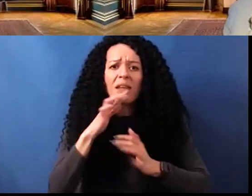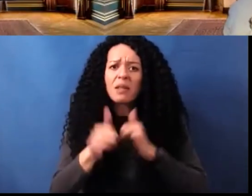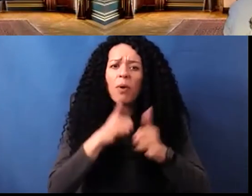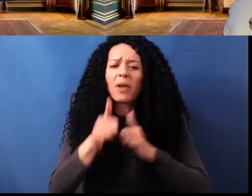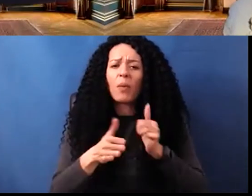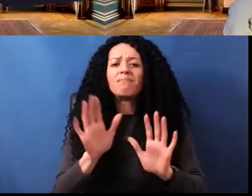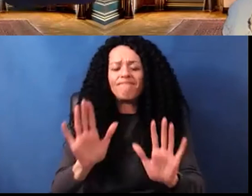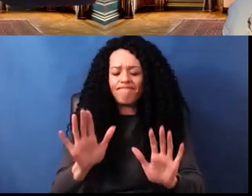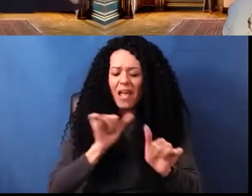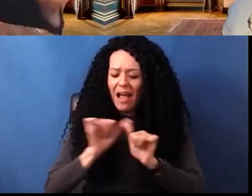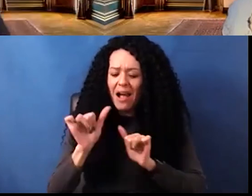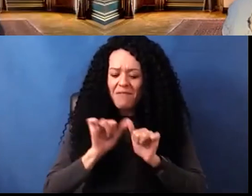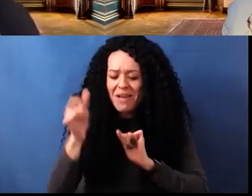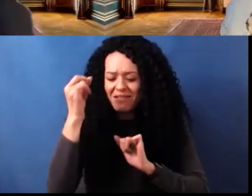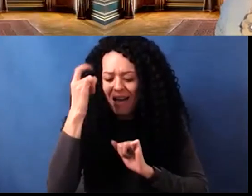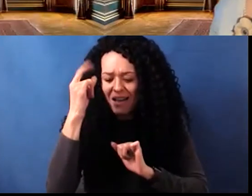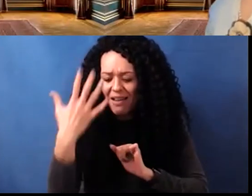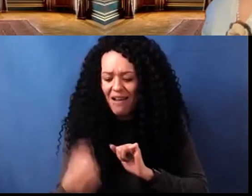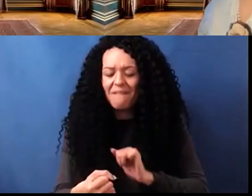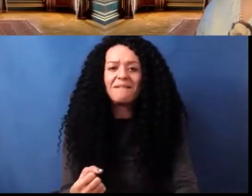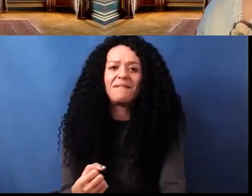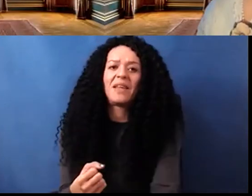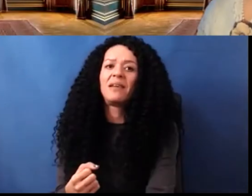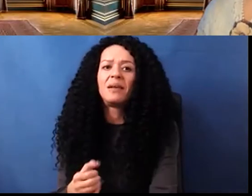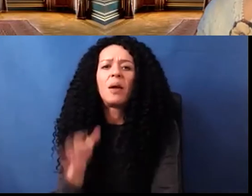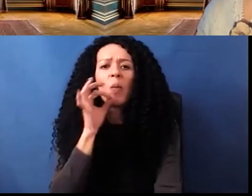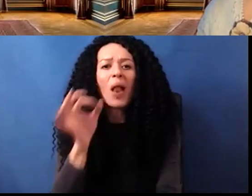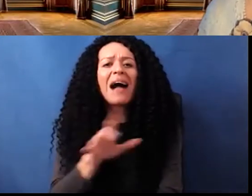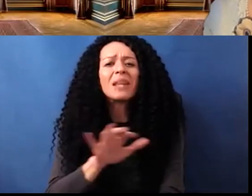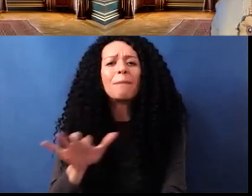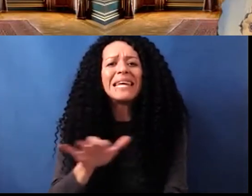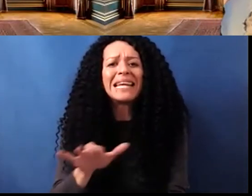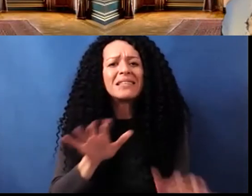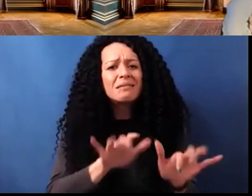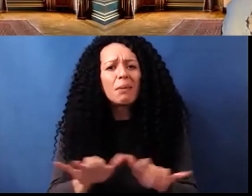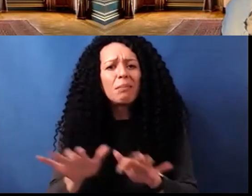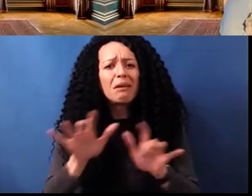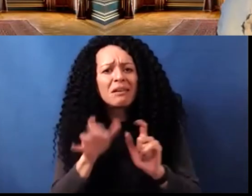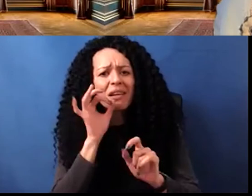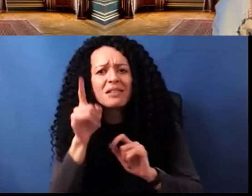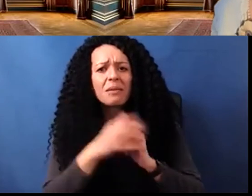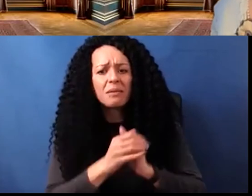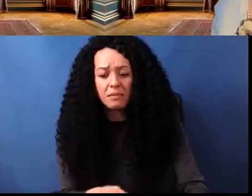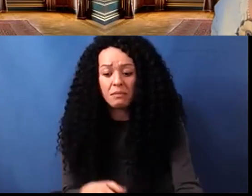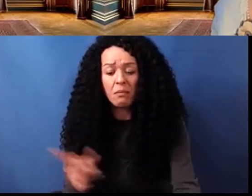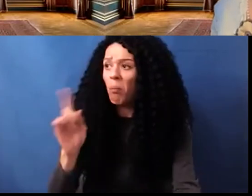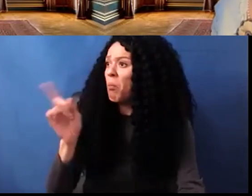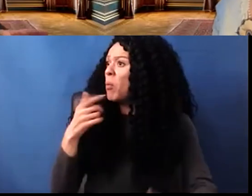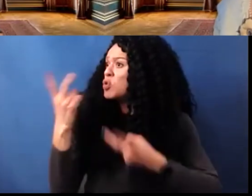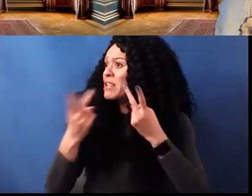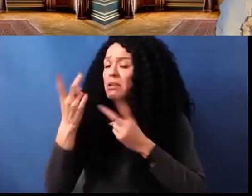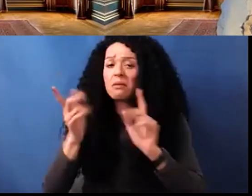I have a better idea. You do? Let's ask the pianist. Oh, yes. Tell, what should we play? What should we